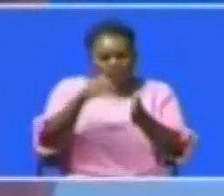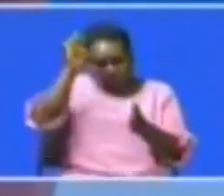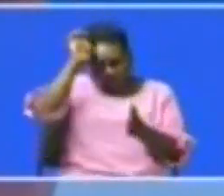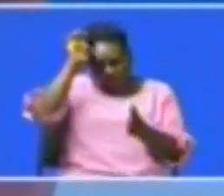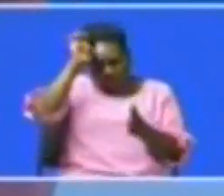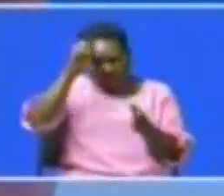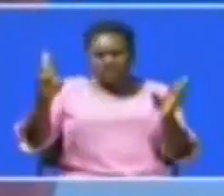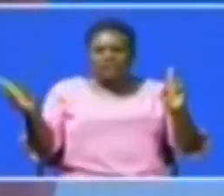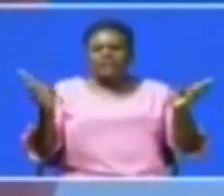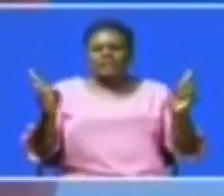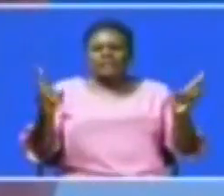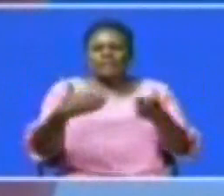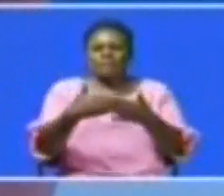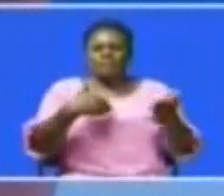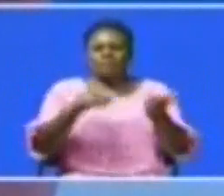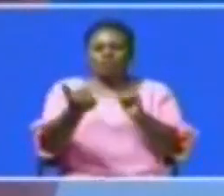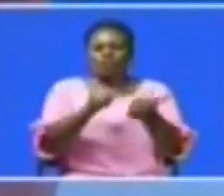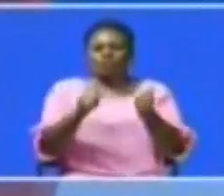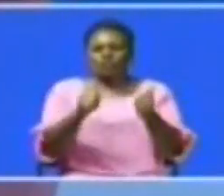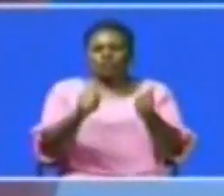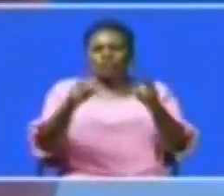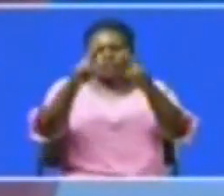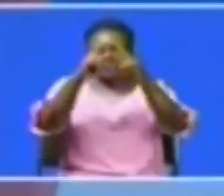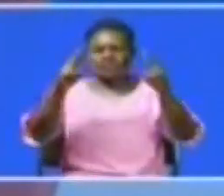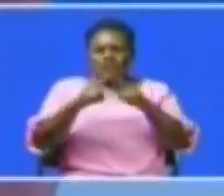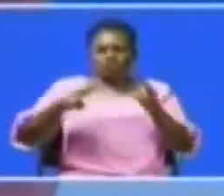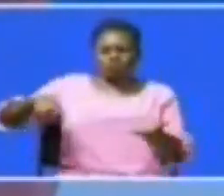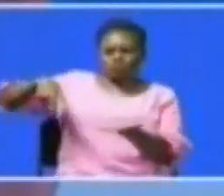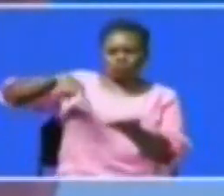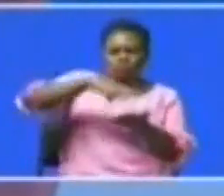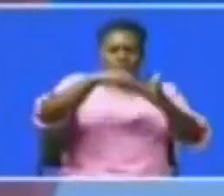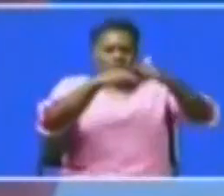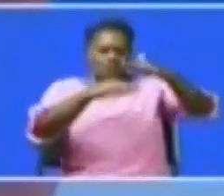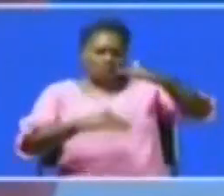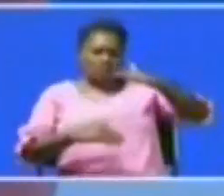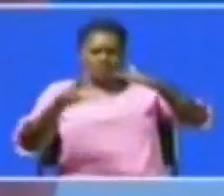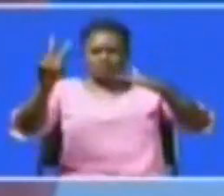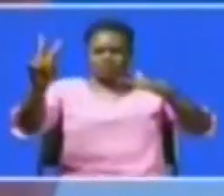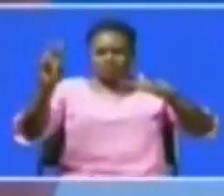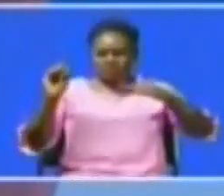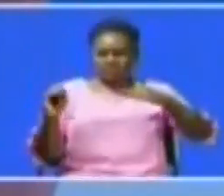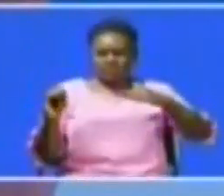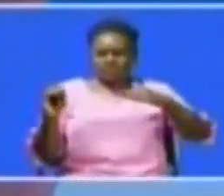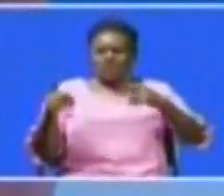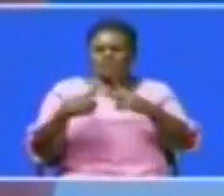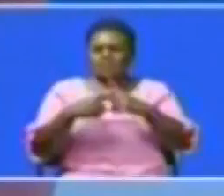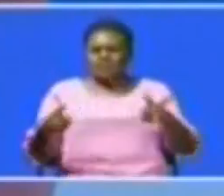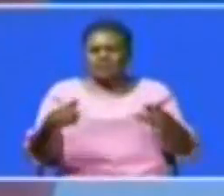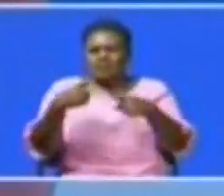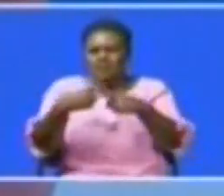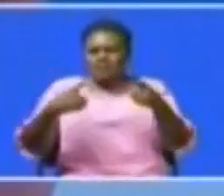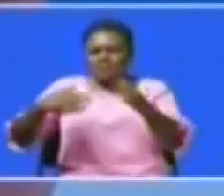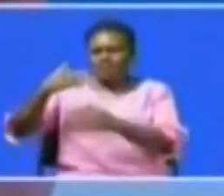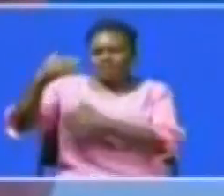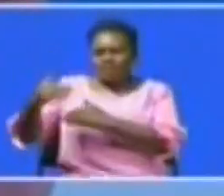ufa zitakuwa tayari kabla ya mashindano ya kimataifa ya riadha wanariadha wasiozidi umri wa miaka 20 kungóa nchini mwaka